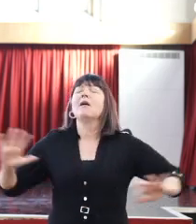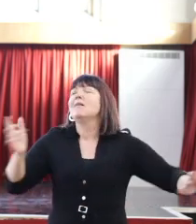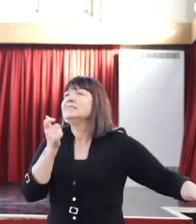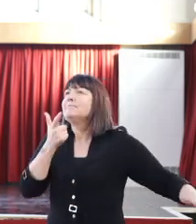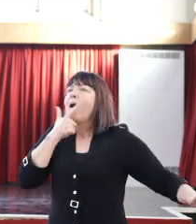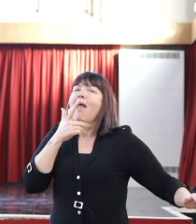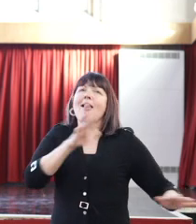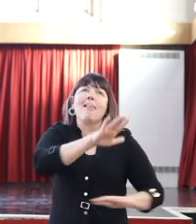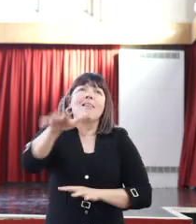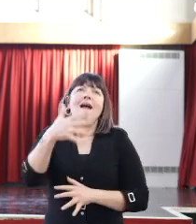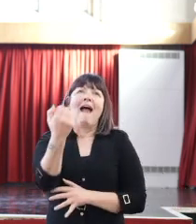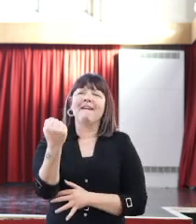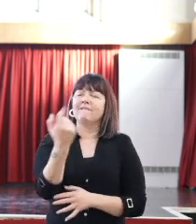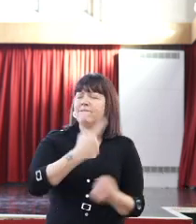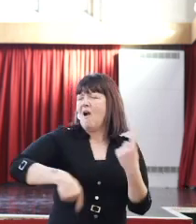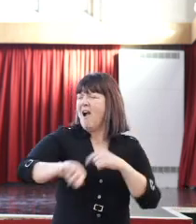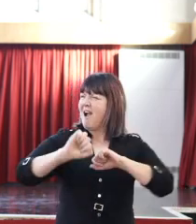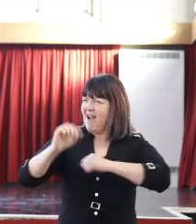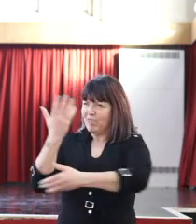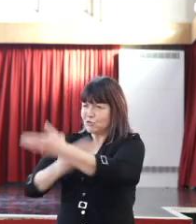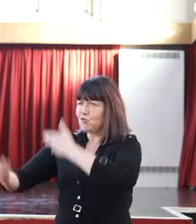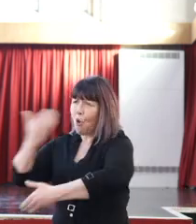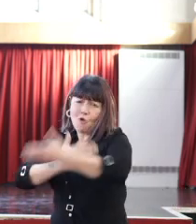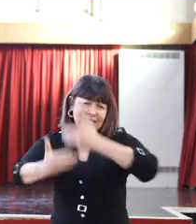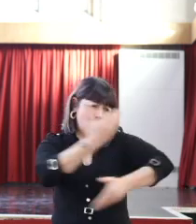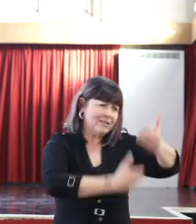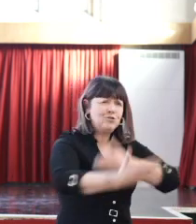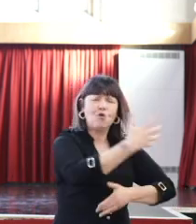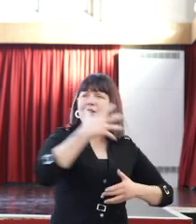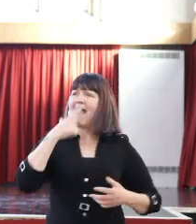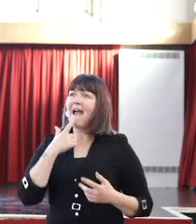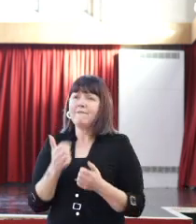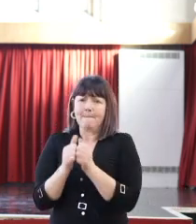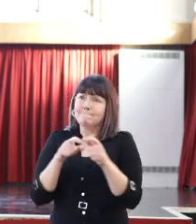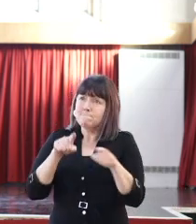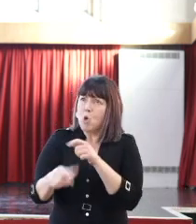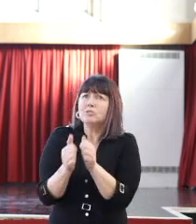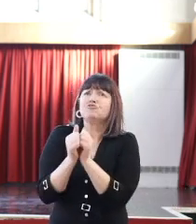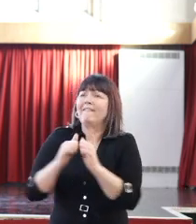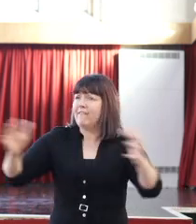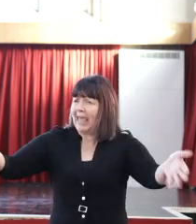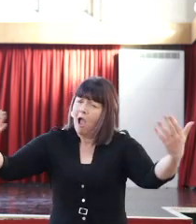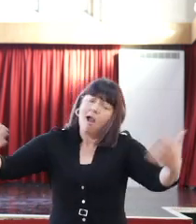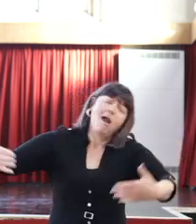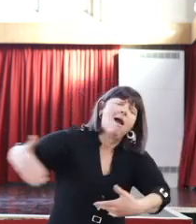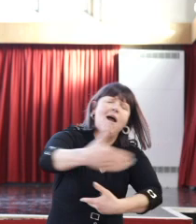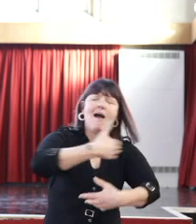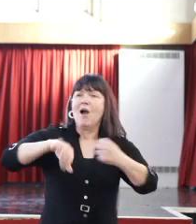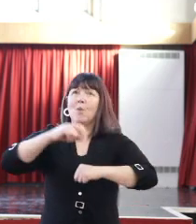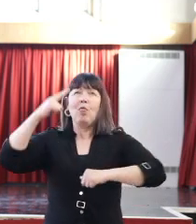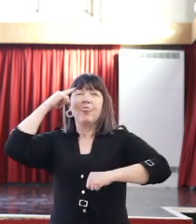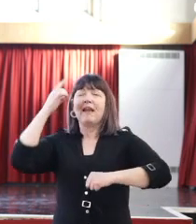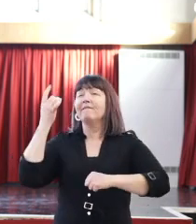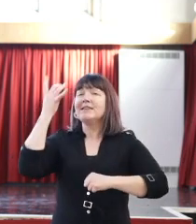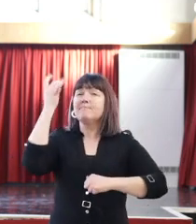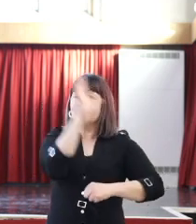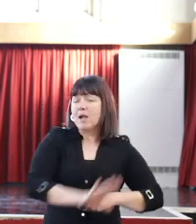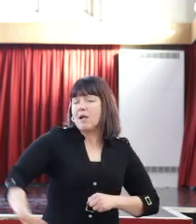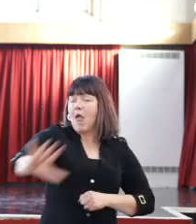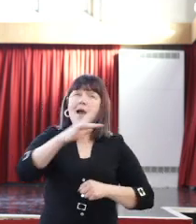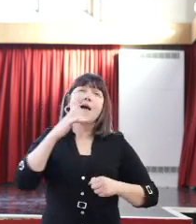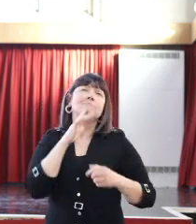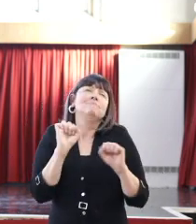Holds stories of folks found displaced and mostly gracefully embraced. In old echoes of mustard and lace, its love is